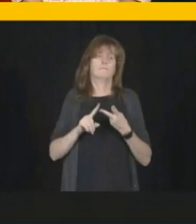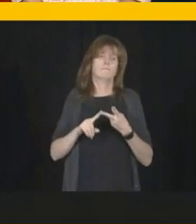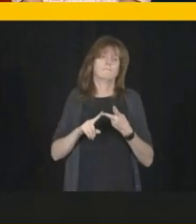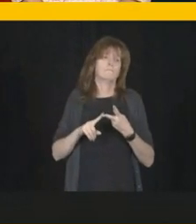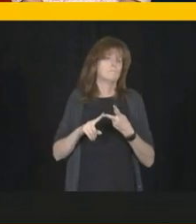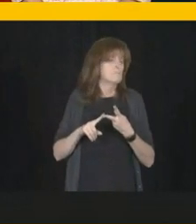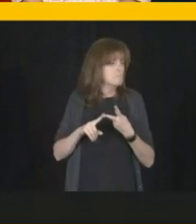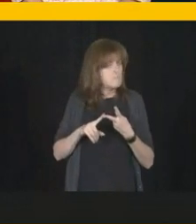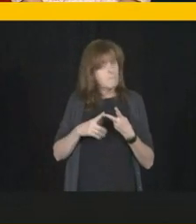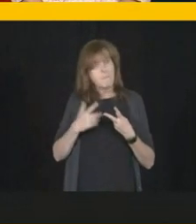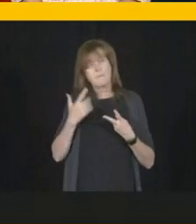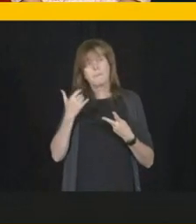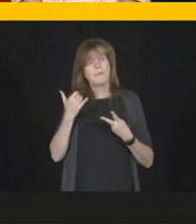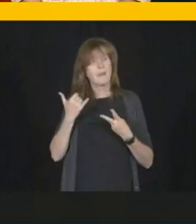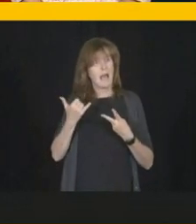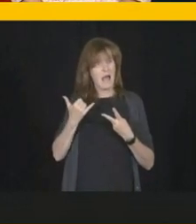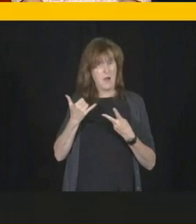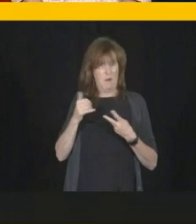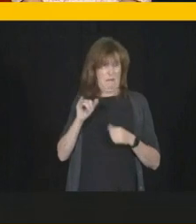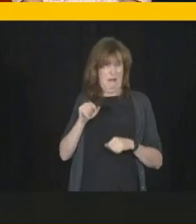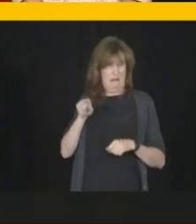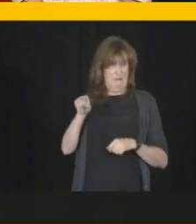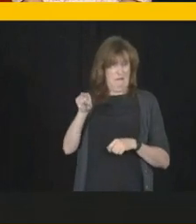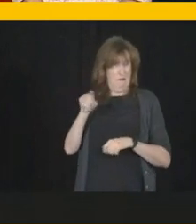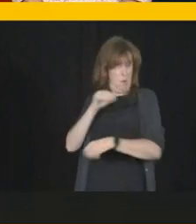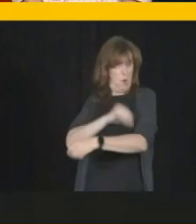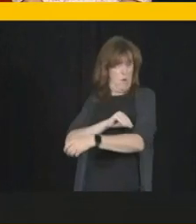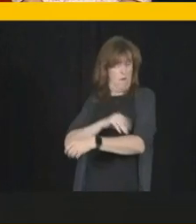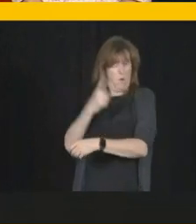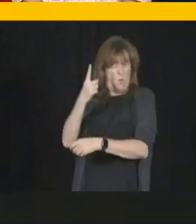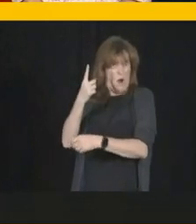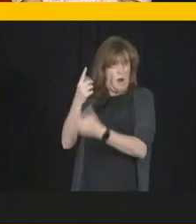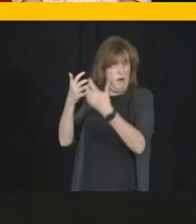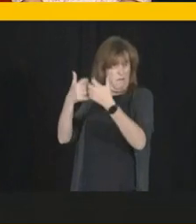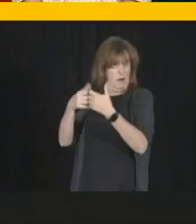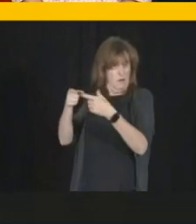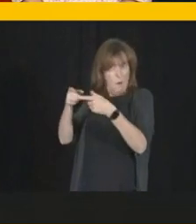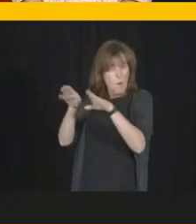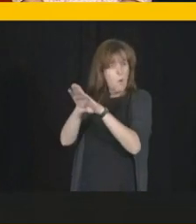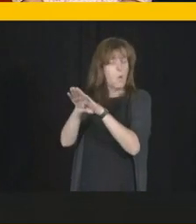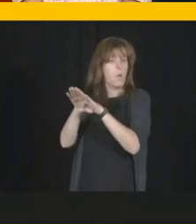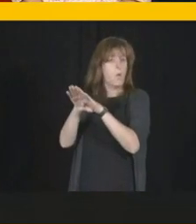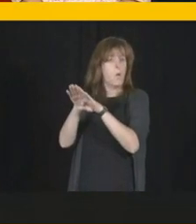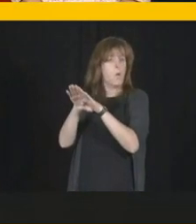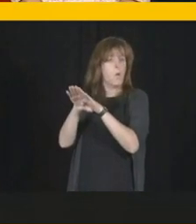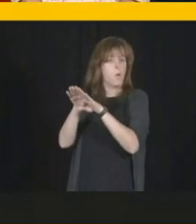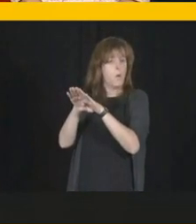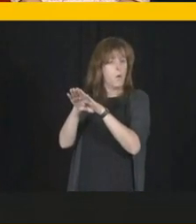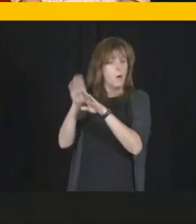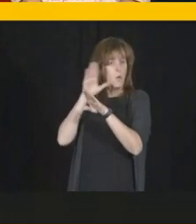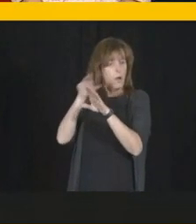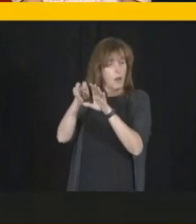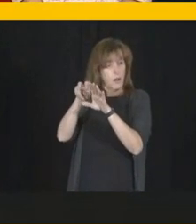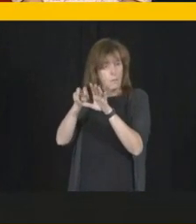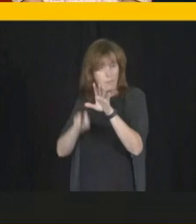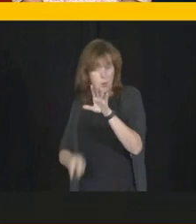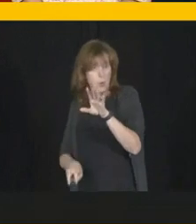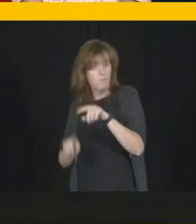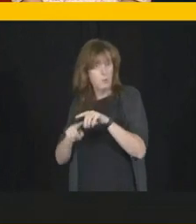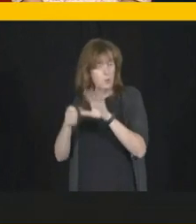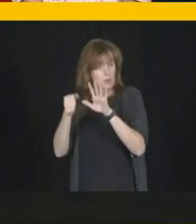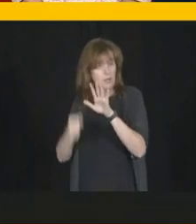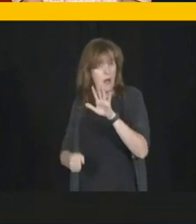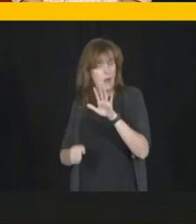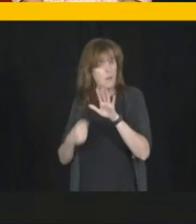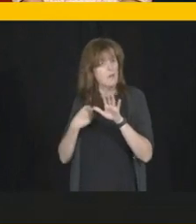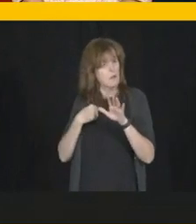Oakville. And if we're competing against other U.S. plants or down in Mexico, we have to give them a reason to